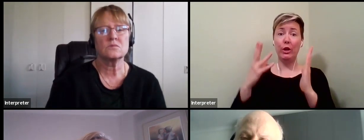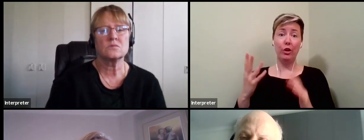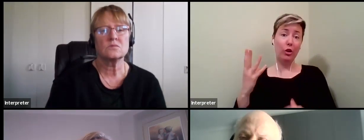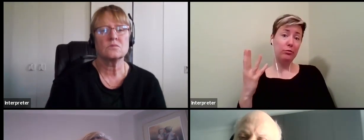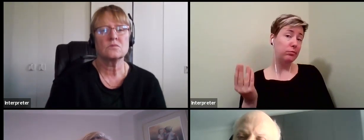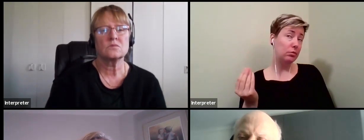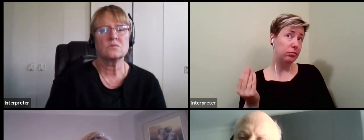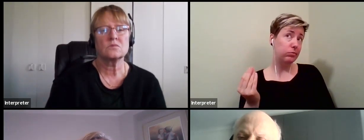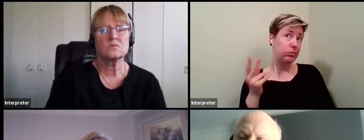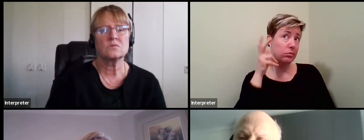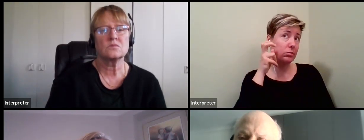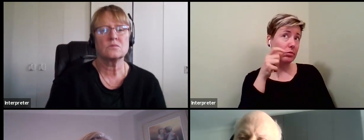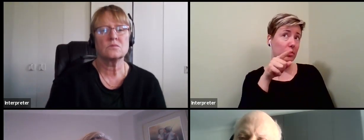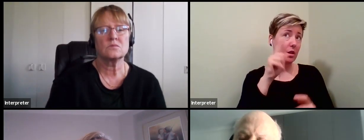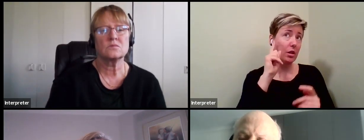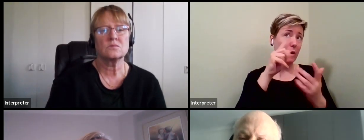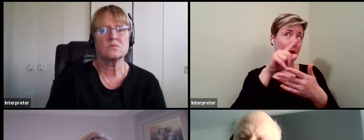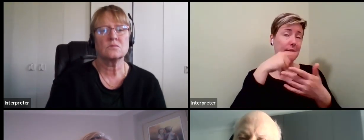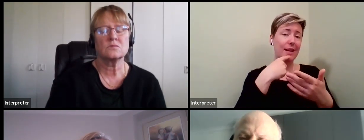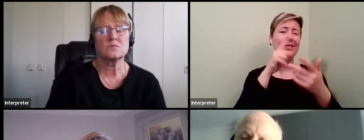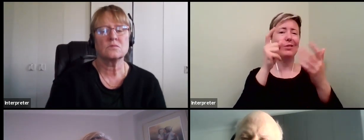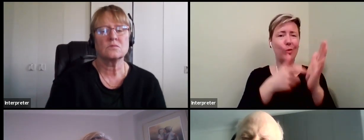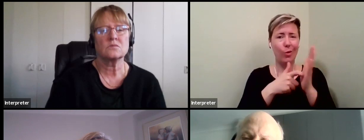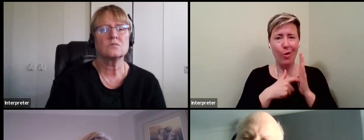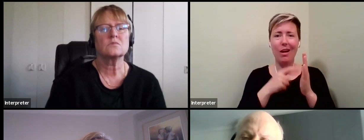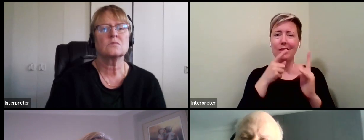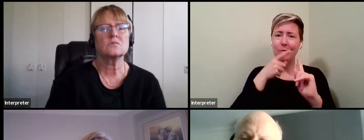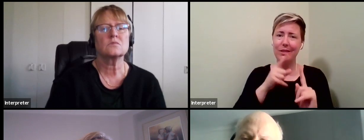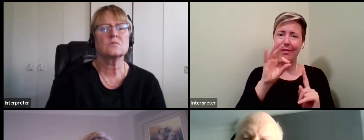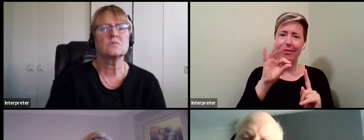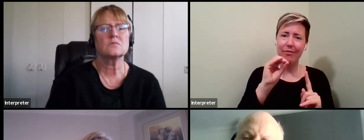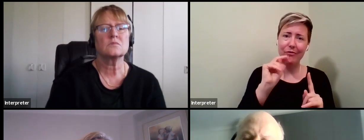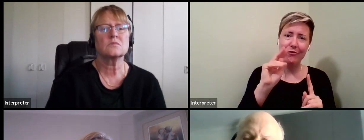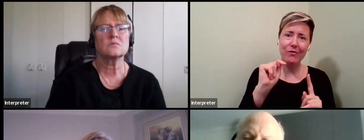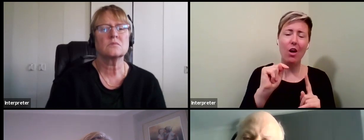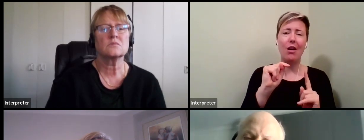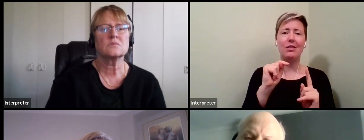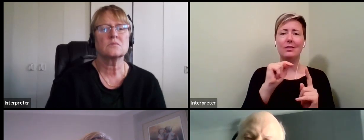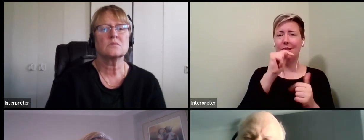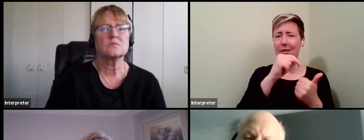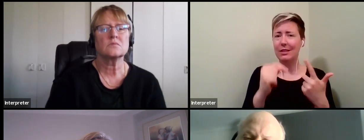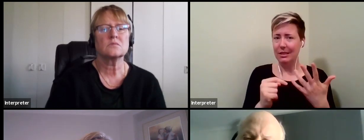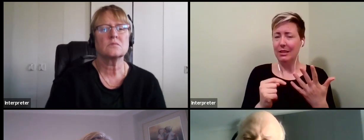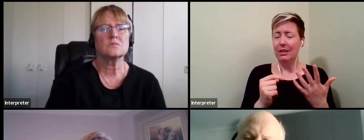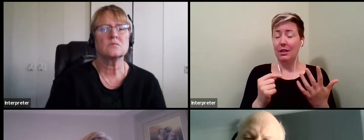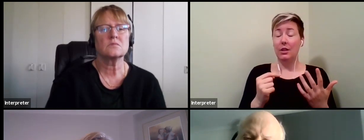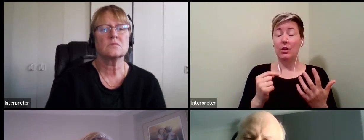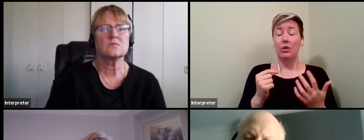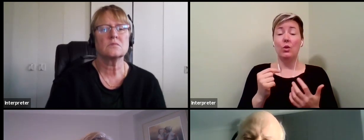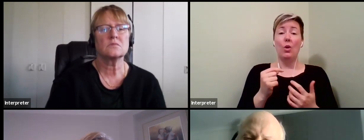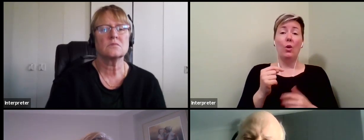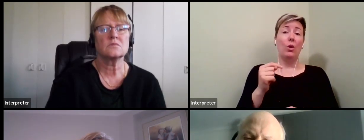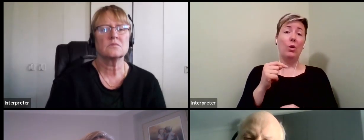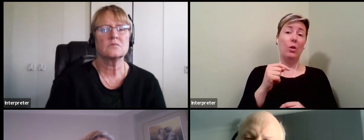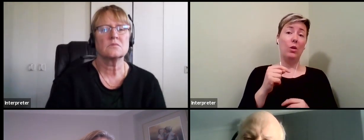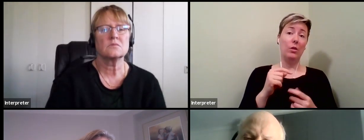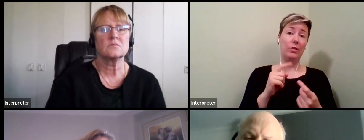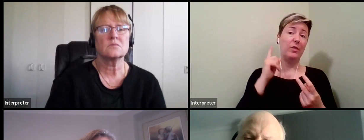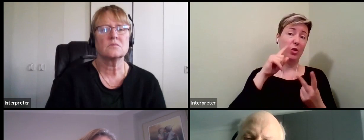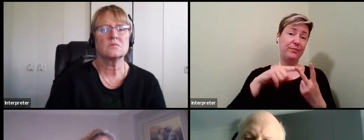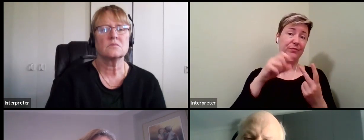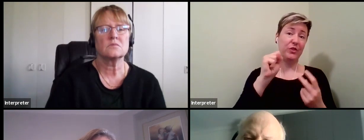goes into making sure that digital content is accessible in terms of the software and the applications,